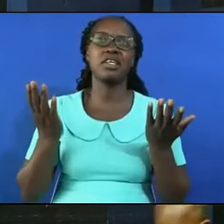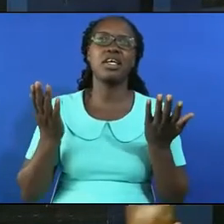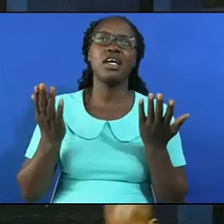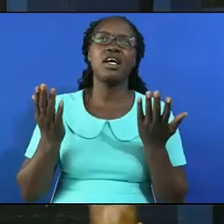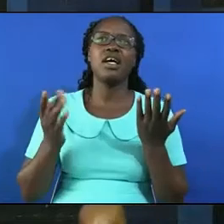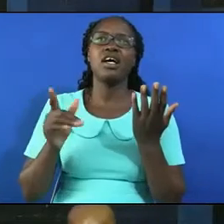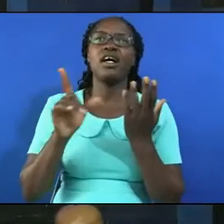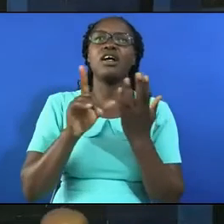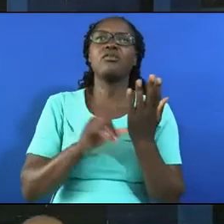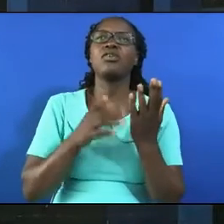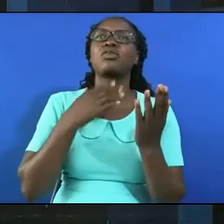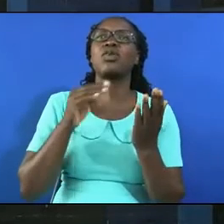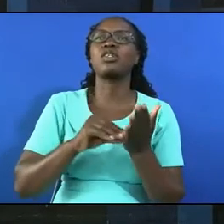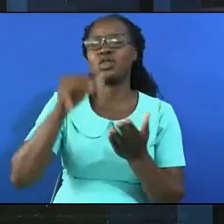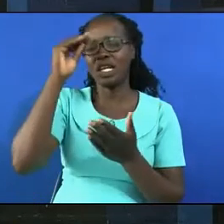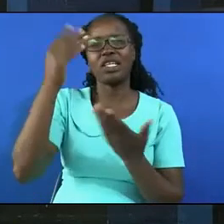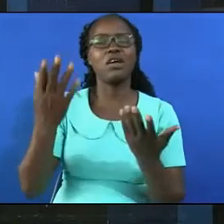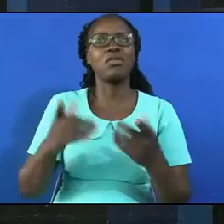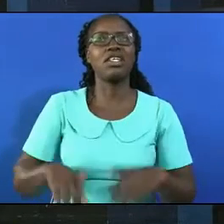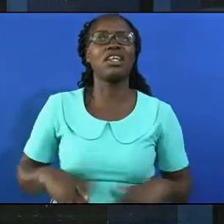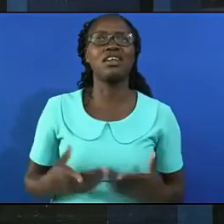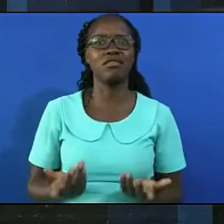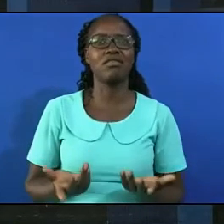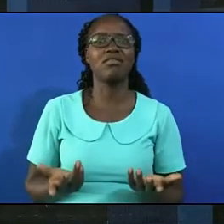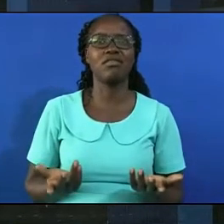many lessons do you want to be given in life?